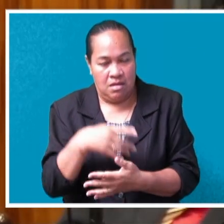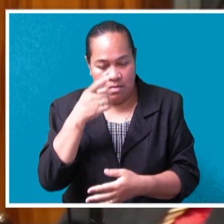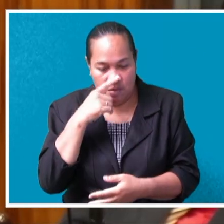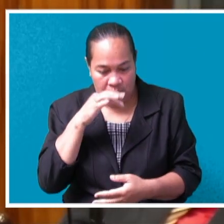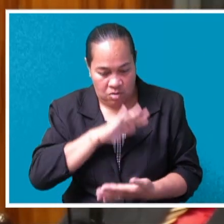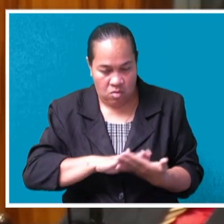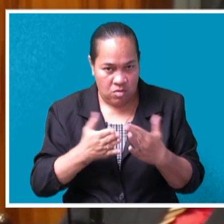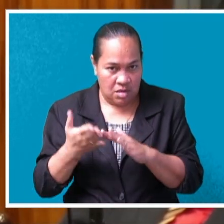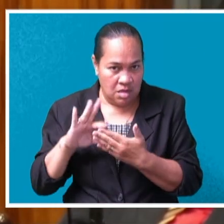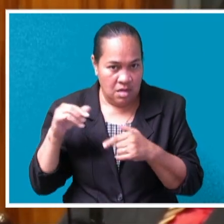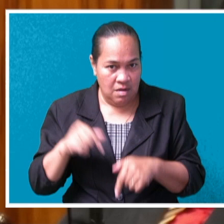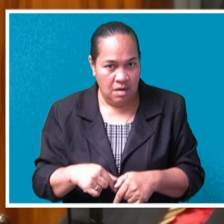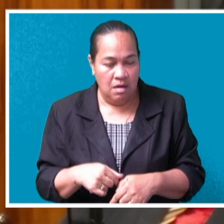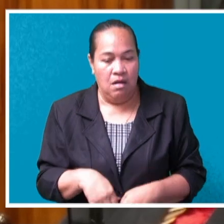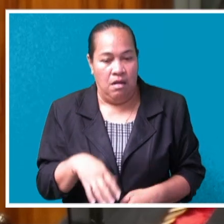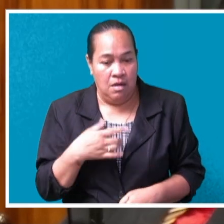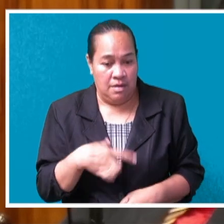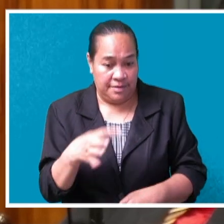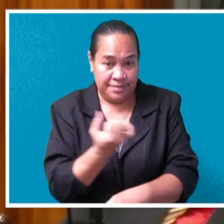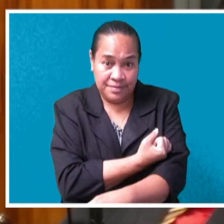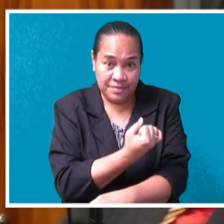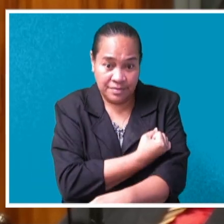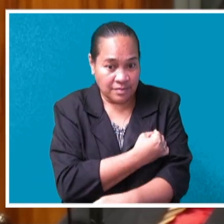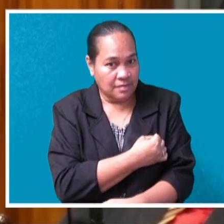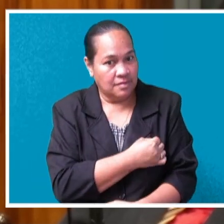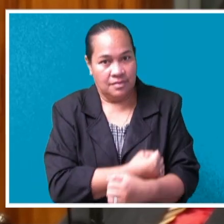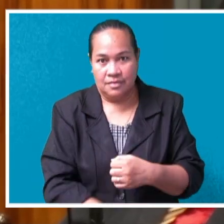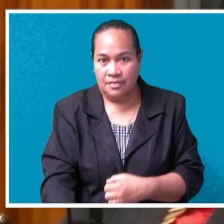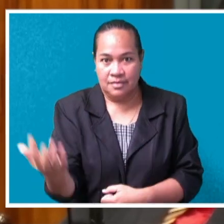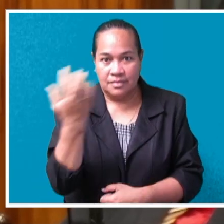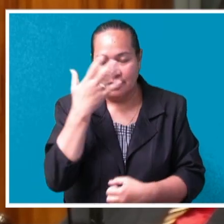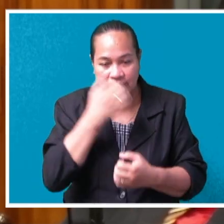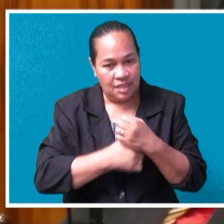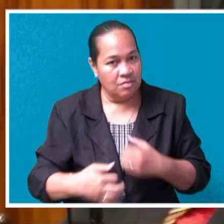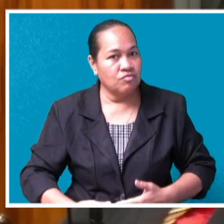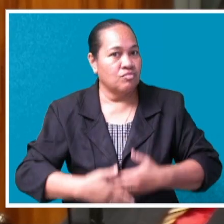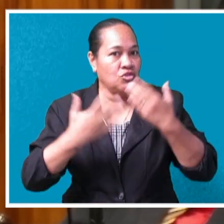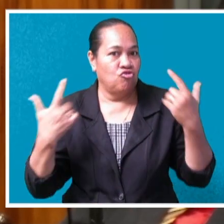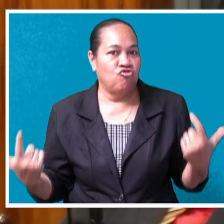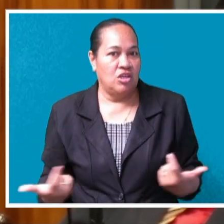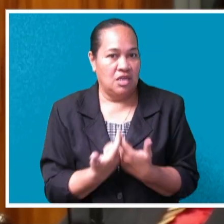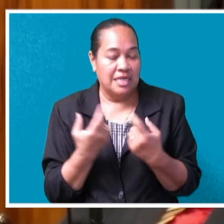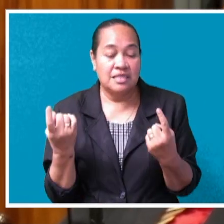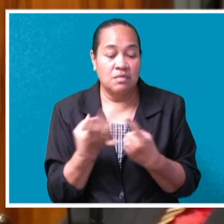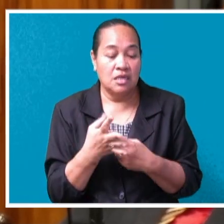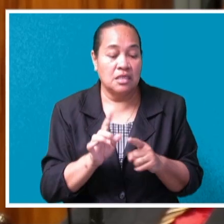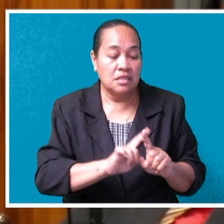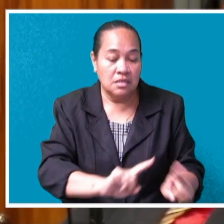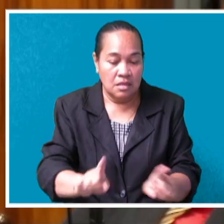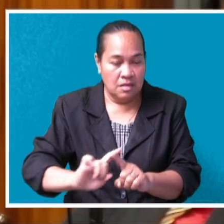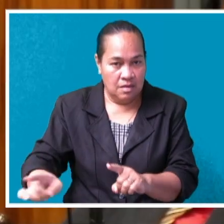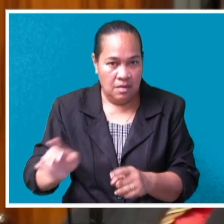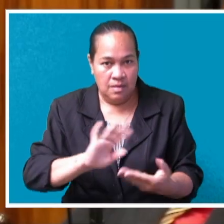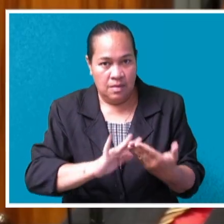The spread of illicit drugs has become one of the most serious challenges facing many communities. The impact